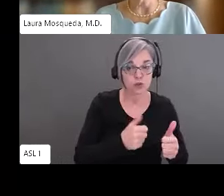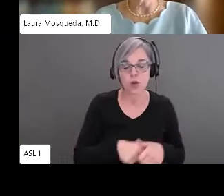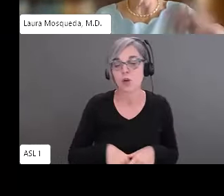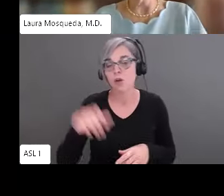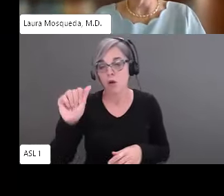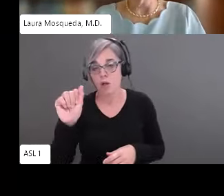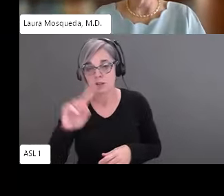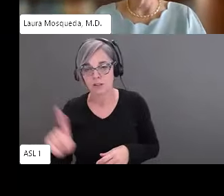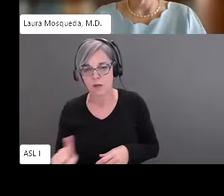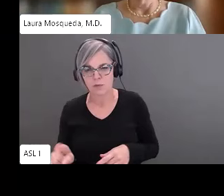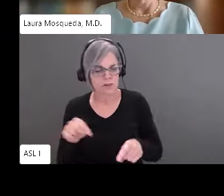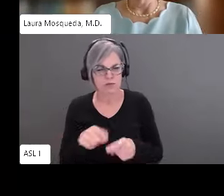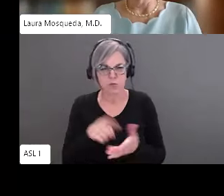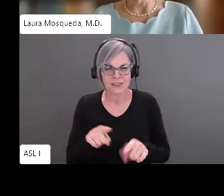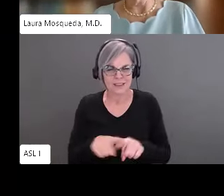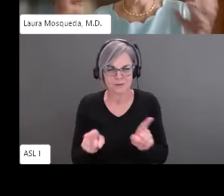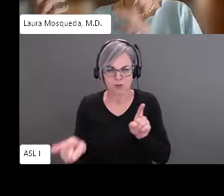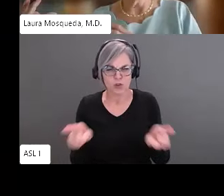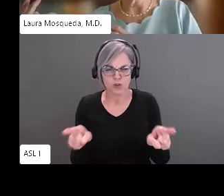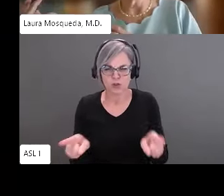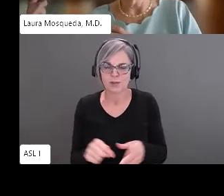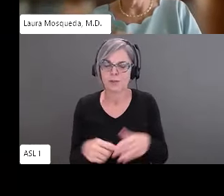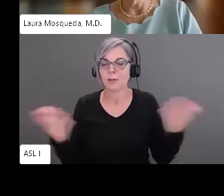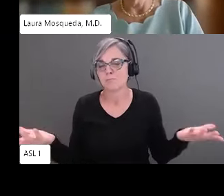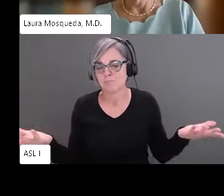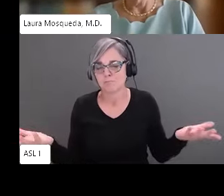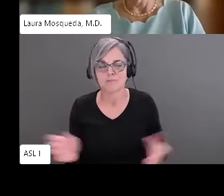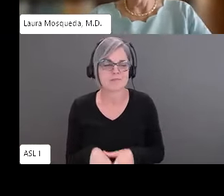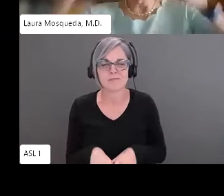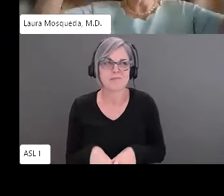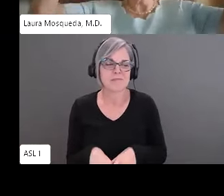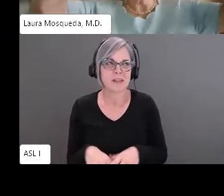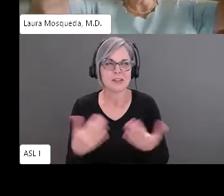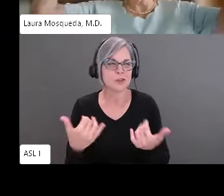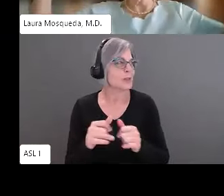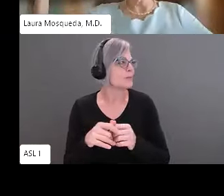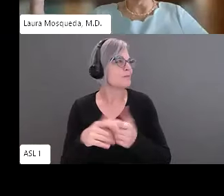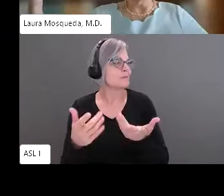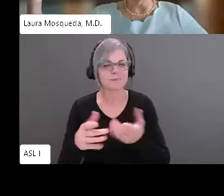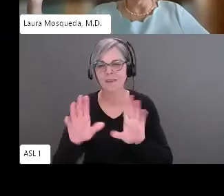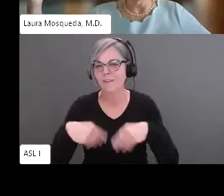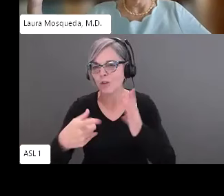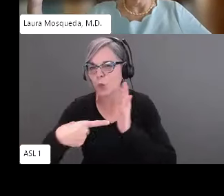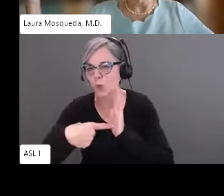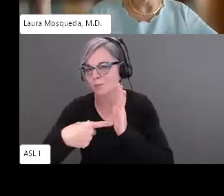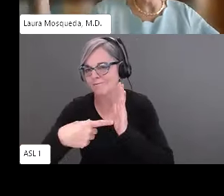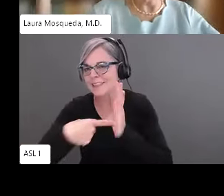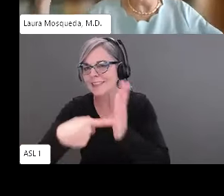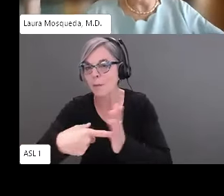difference between a car and a Volkswagen. Right? Car is an umbrella term,